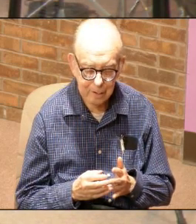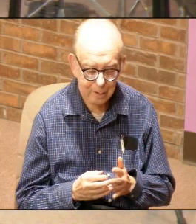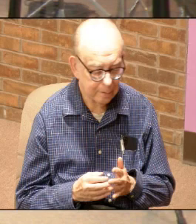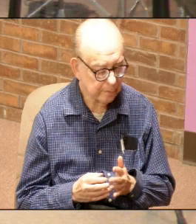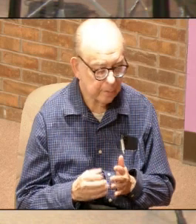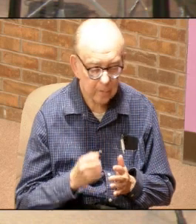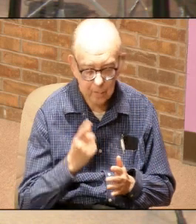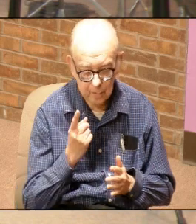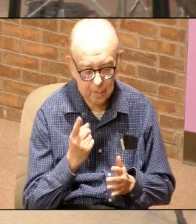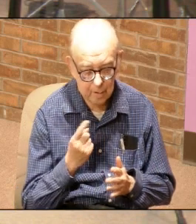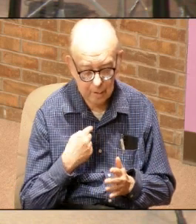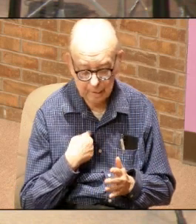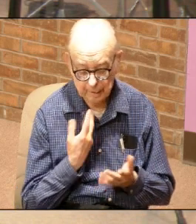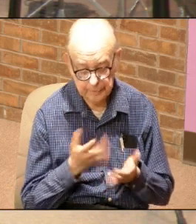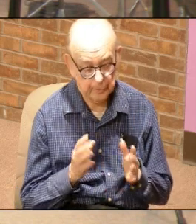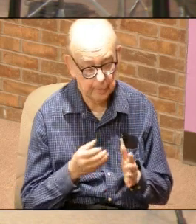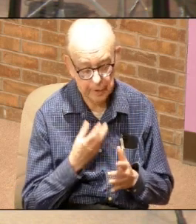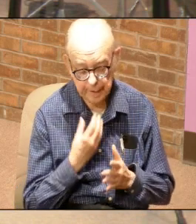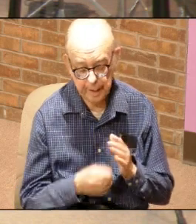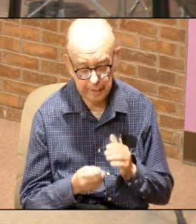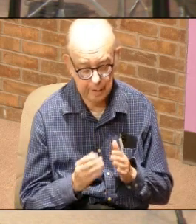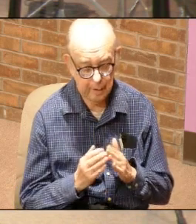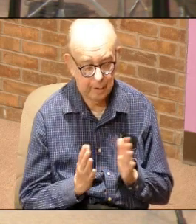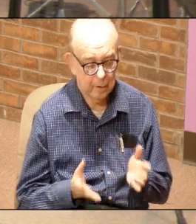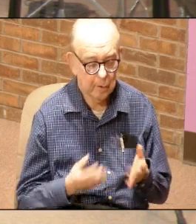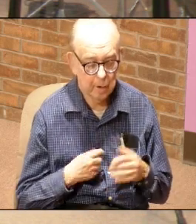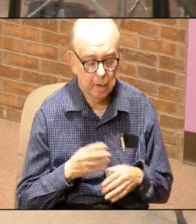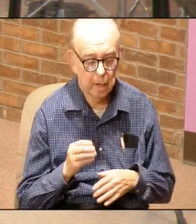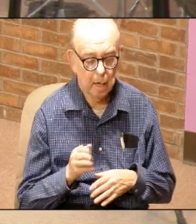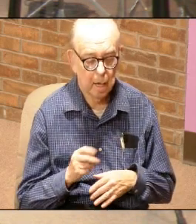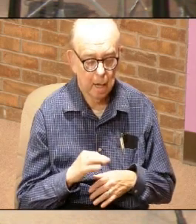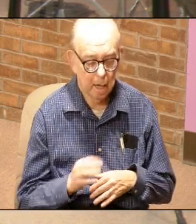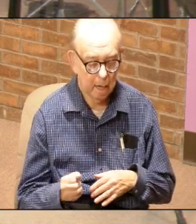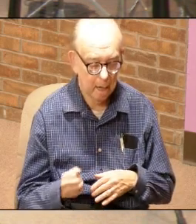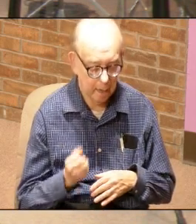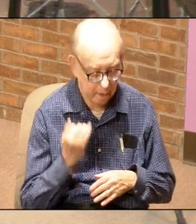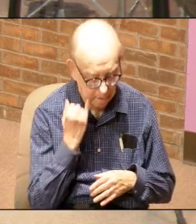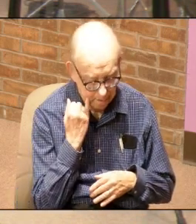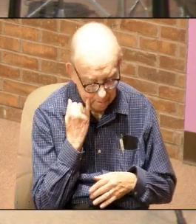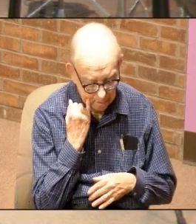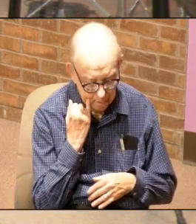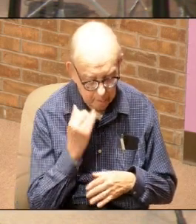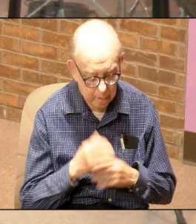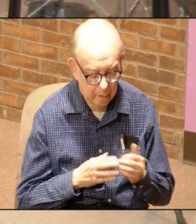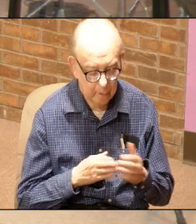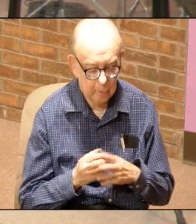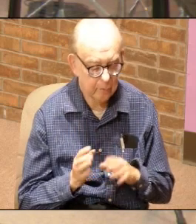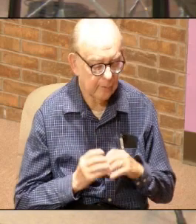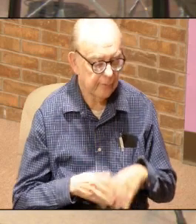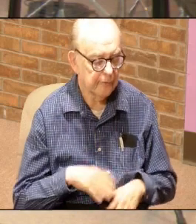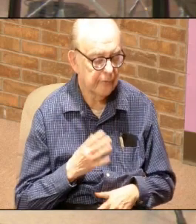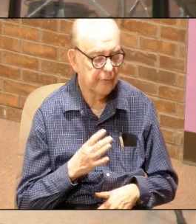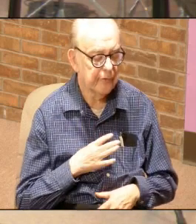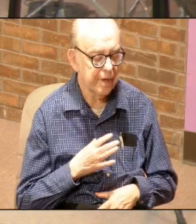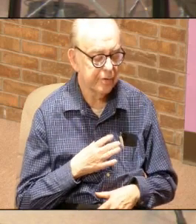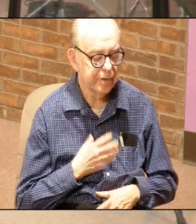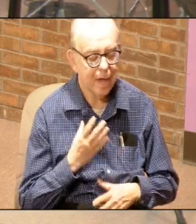You don't understand, I don't want an outhouse. I want a mansion. Well, what if he built the most exquisite outhouse there ever